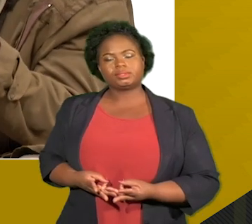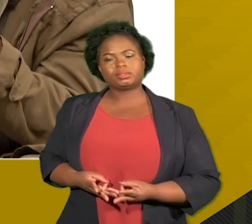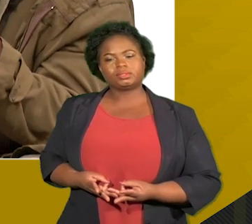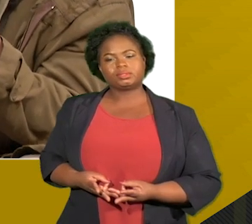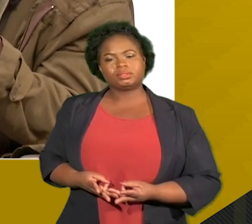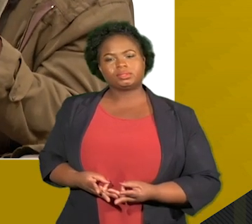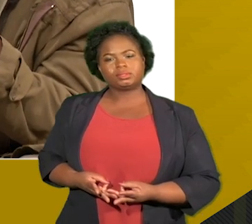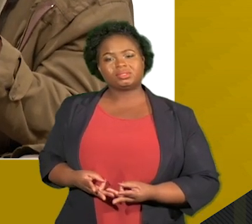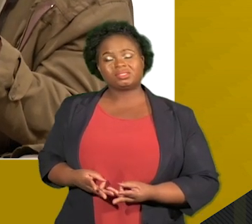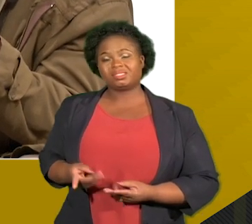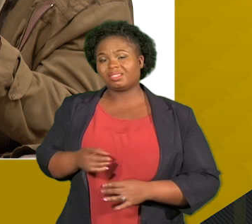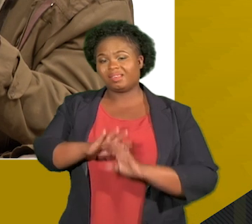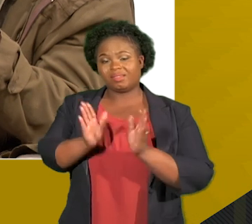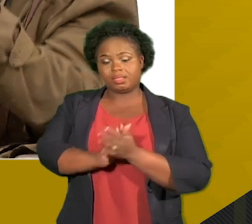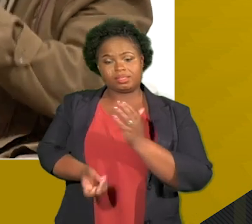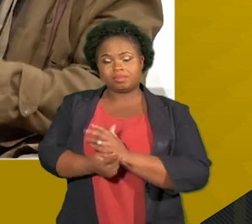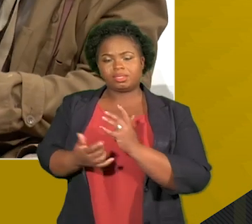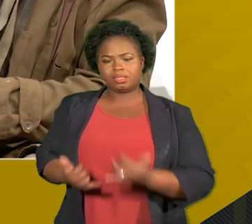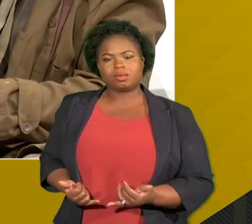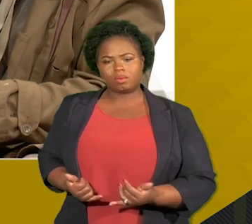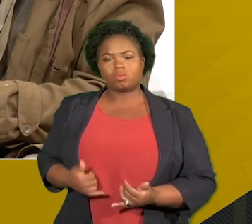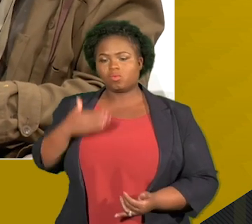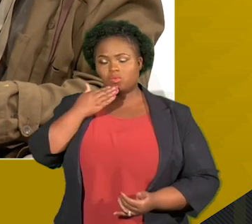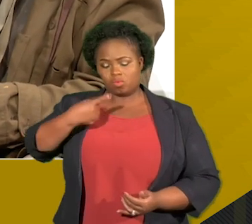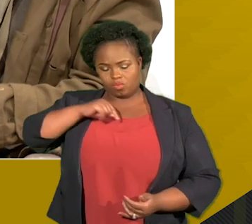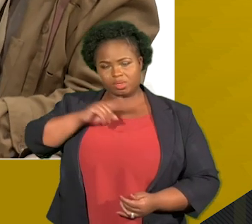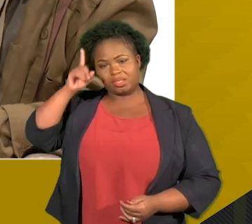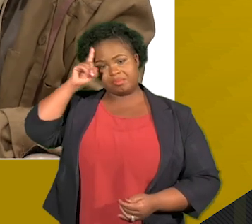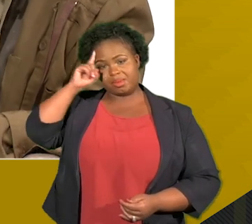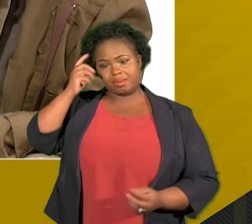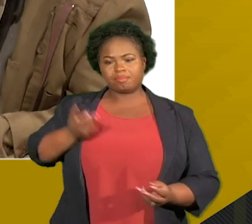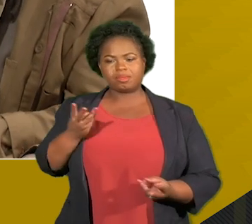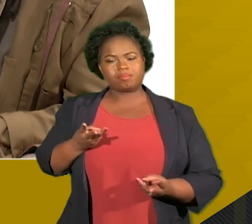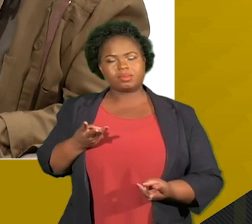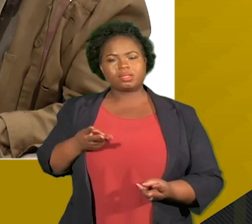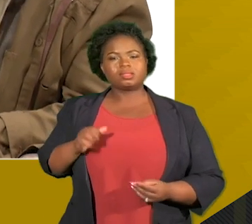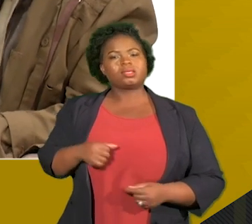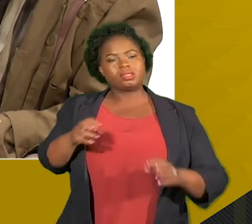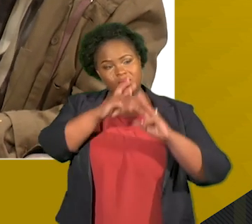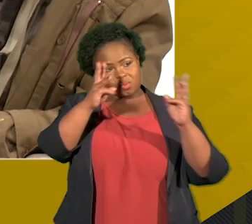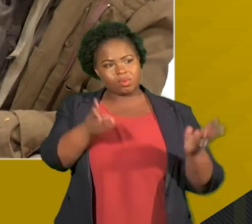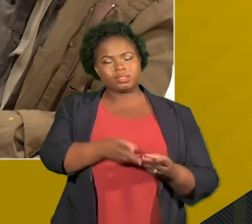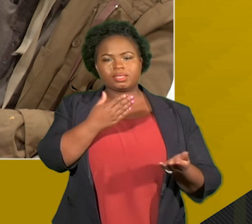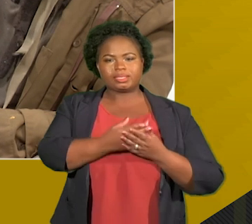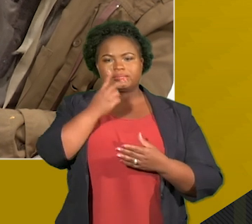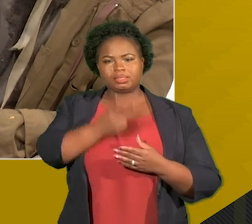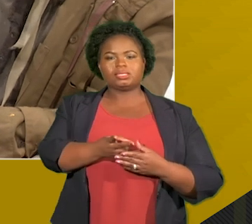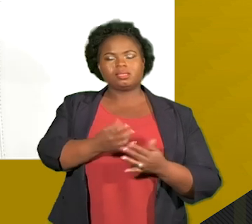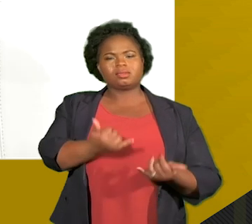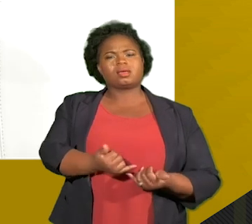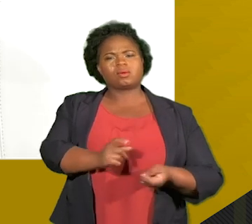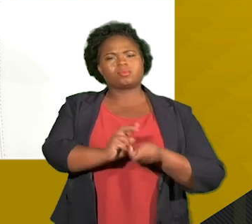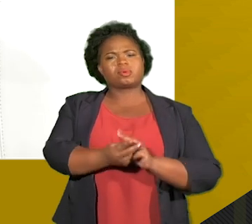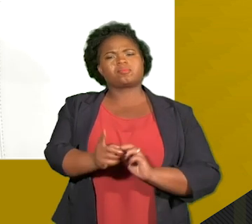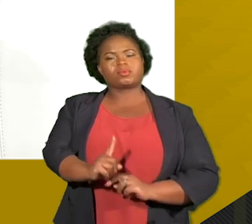has made us to be, so that it sees what it has made of itself. And